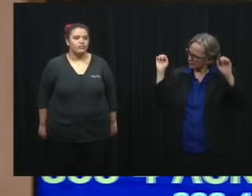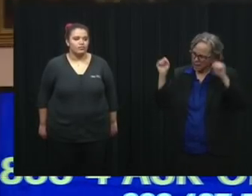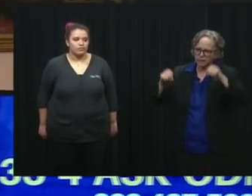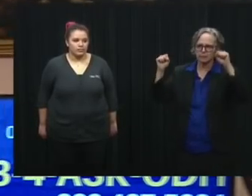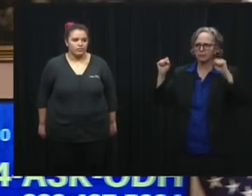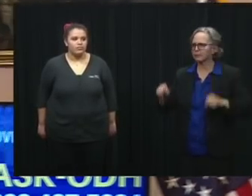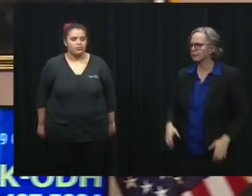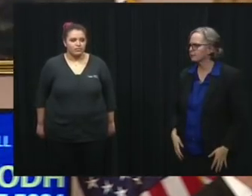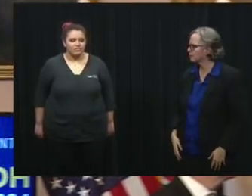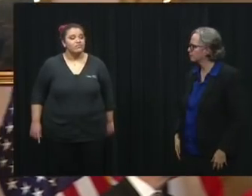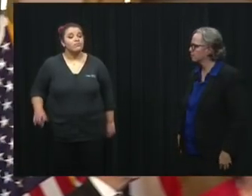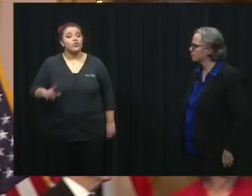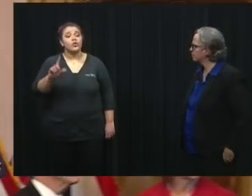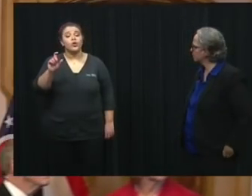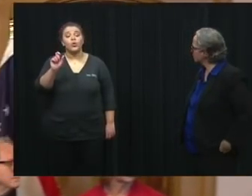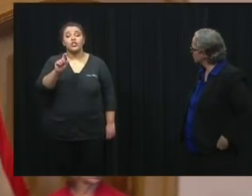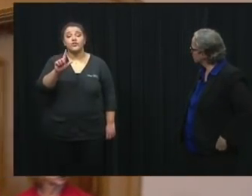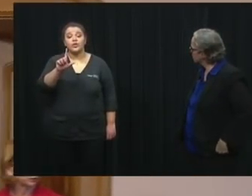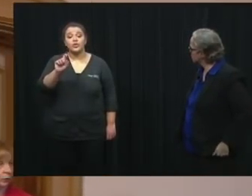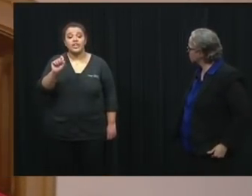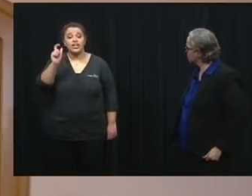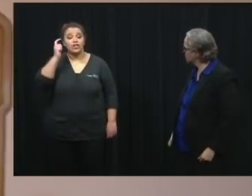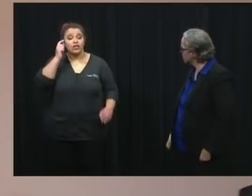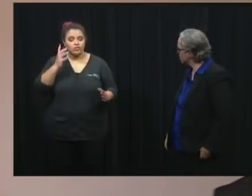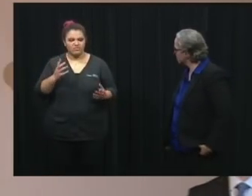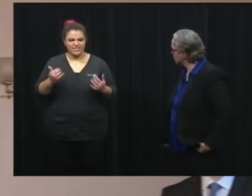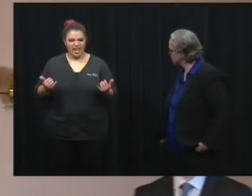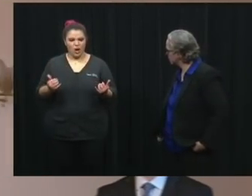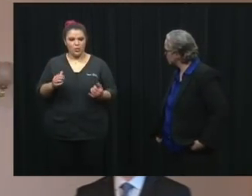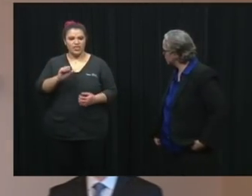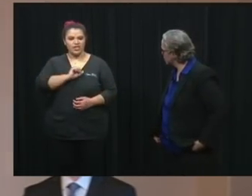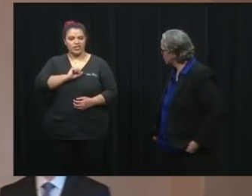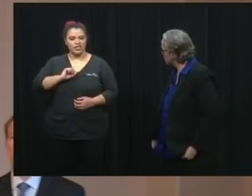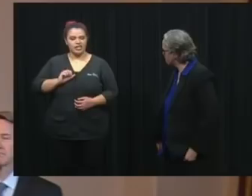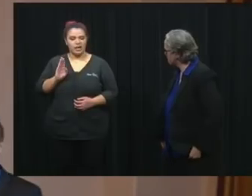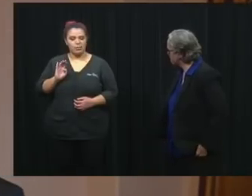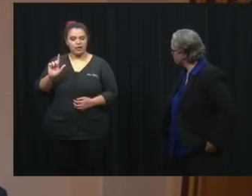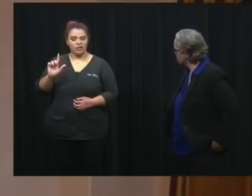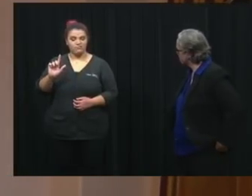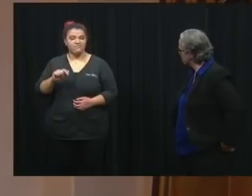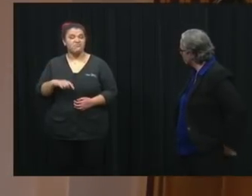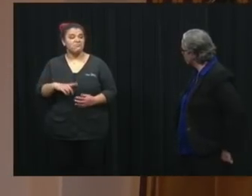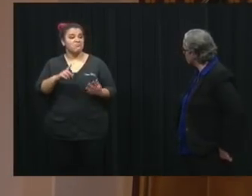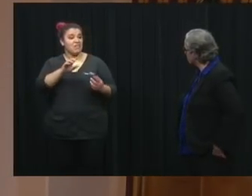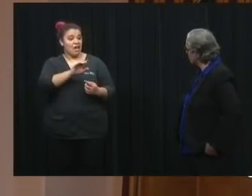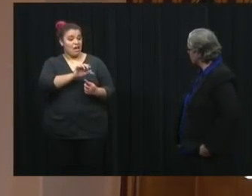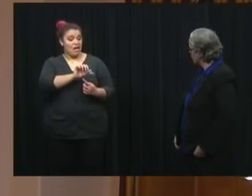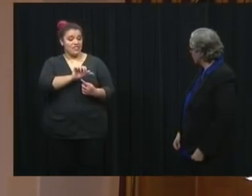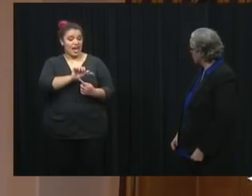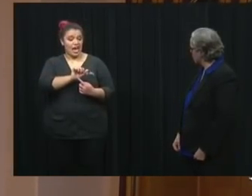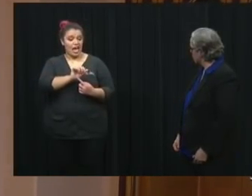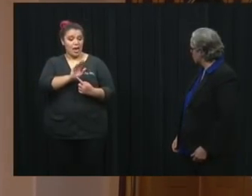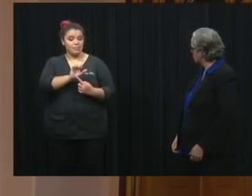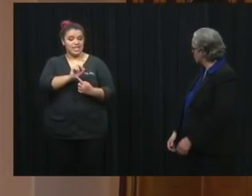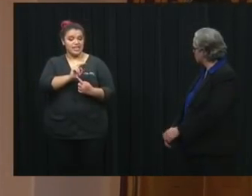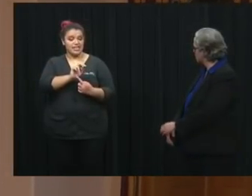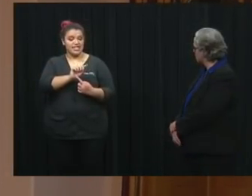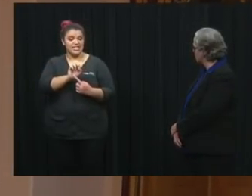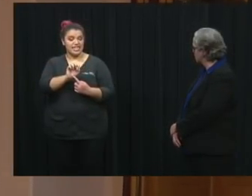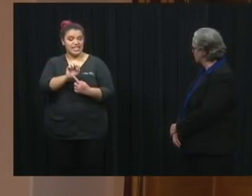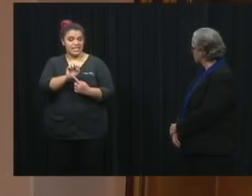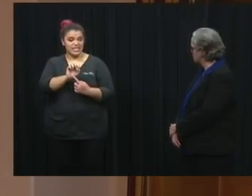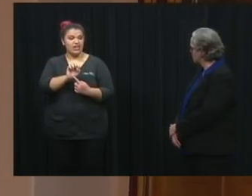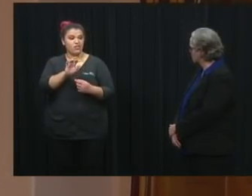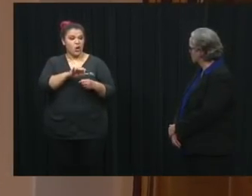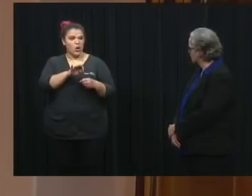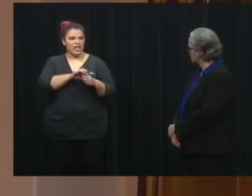Senate bill, obviously absentee voting is looking like it will be a smaller window than originally the Governor and the Secretary of State wanted